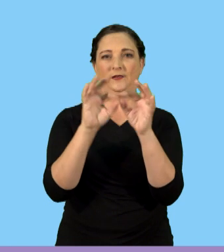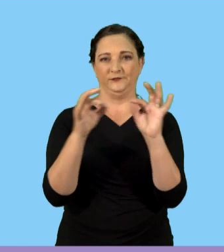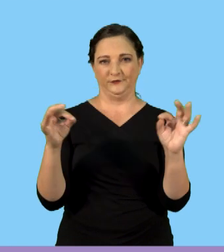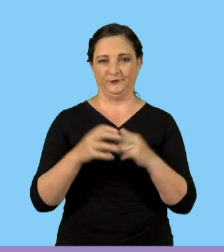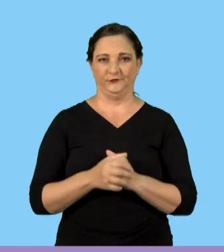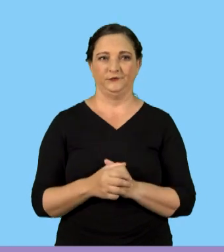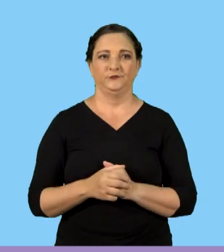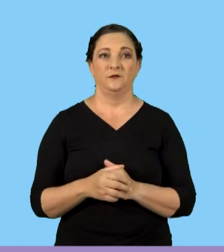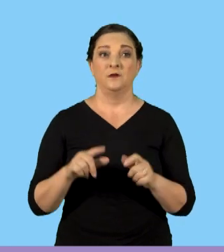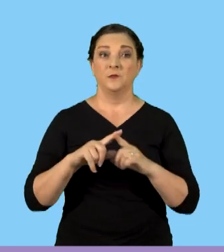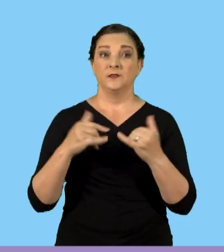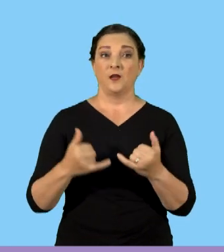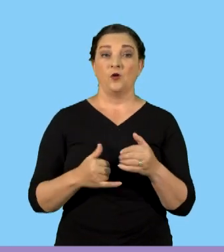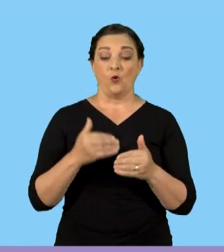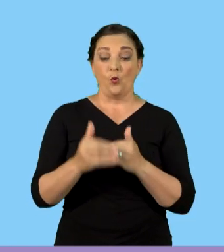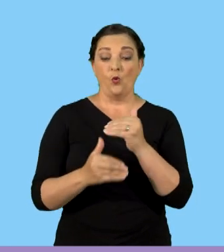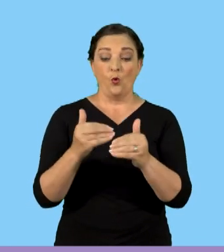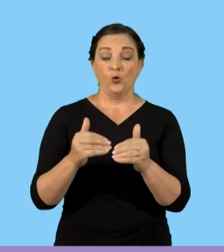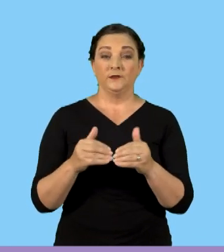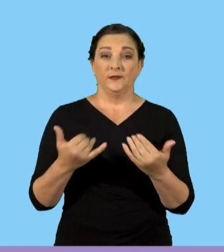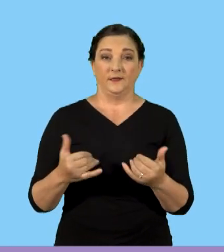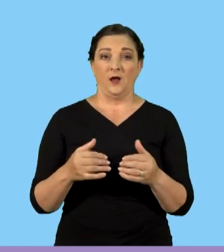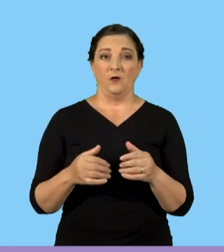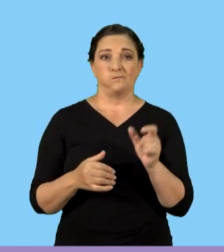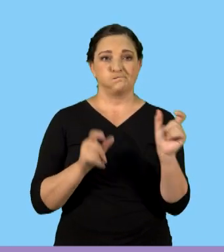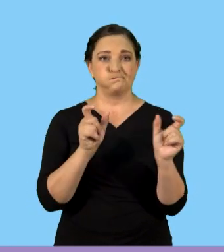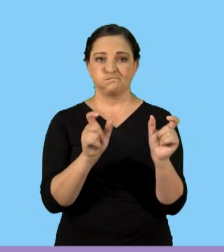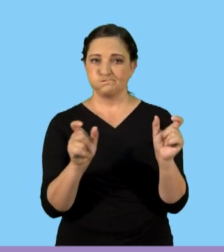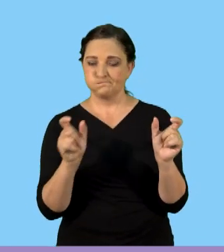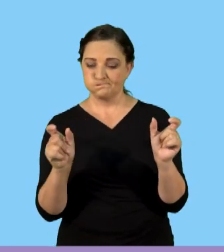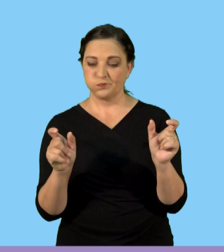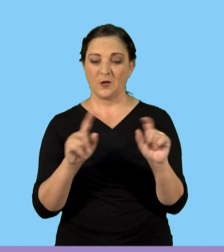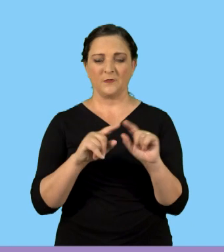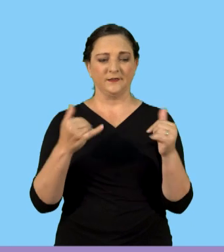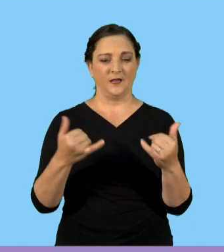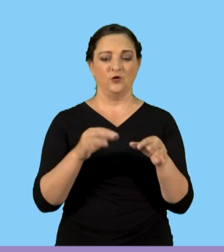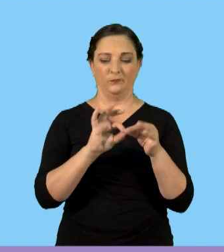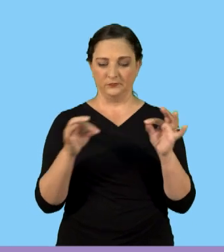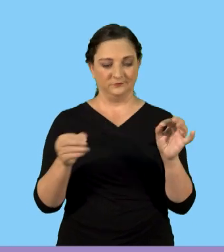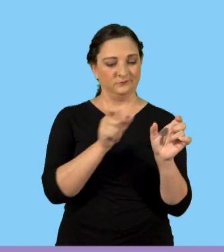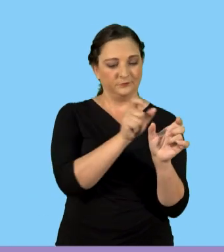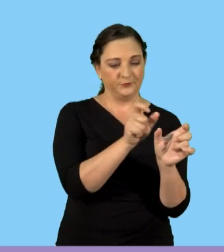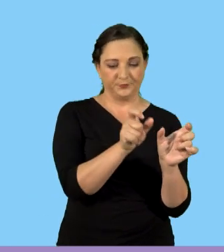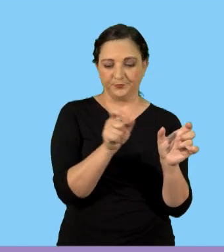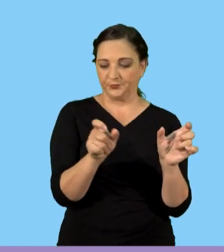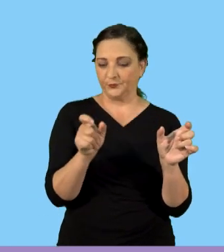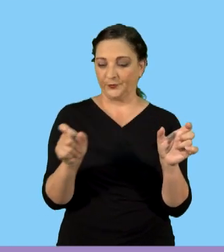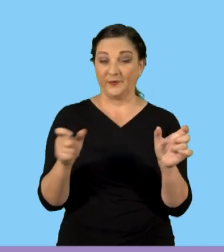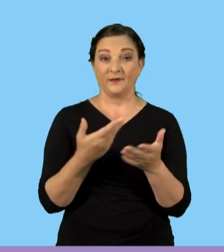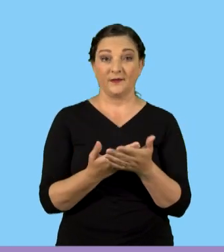equation. When we are looking at an ordered pair or a point, this is a pair of variables that make an